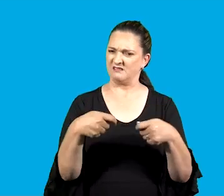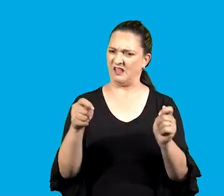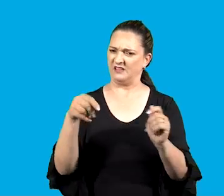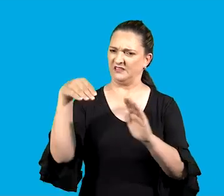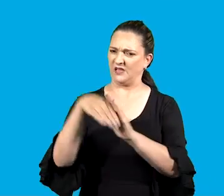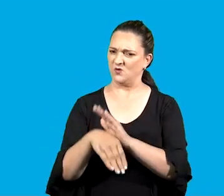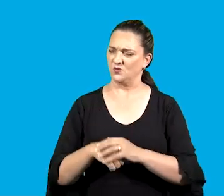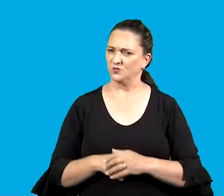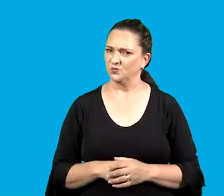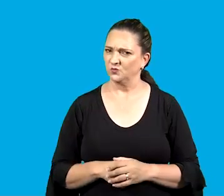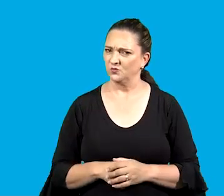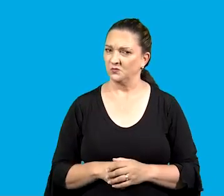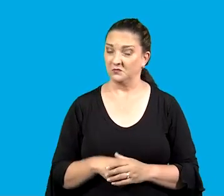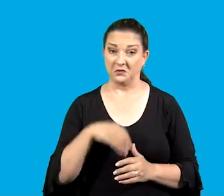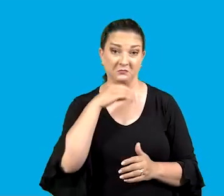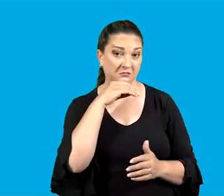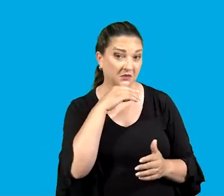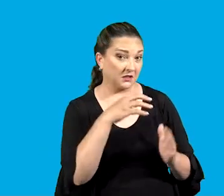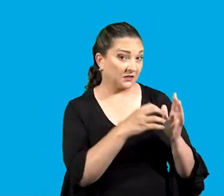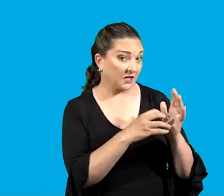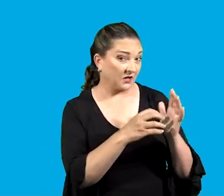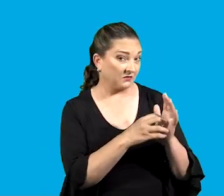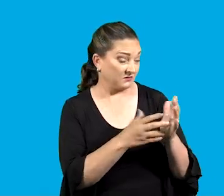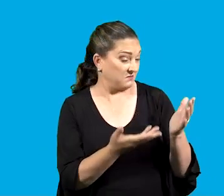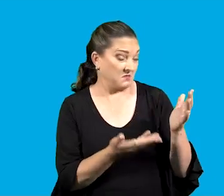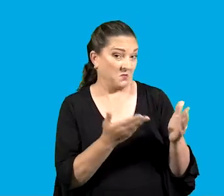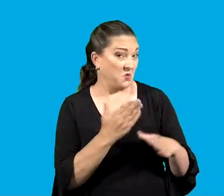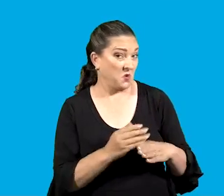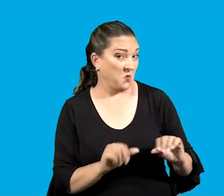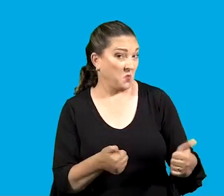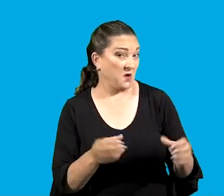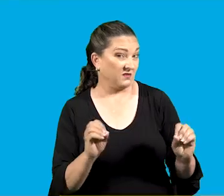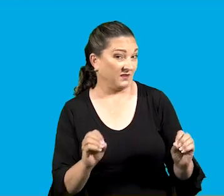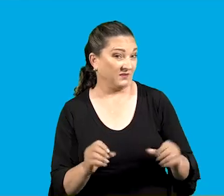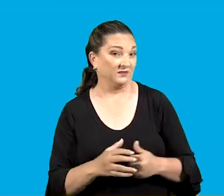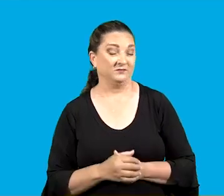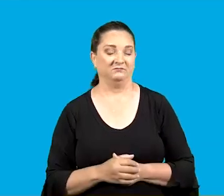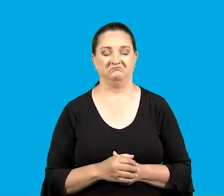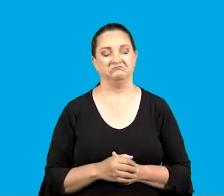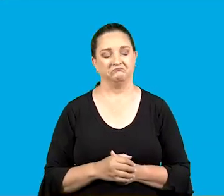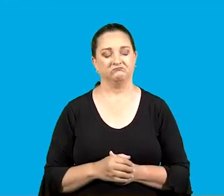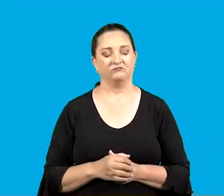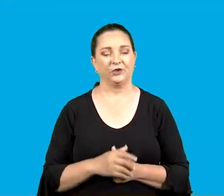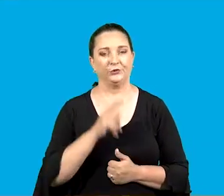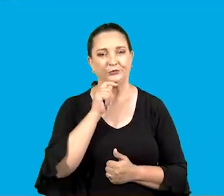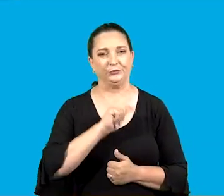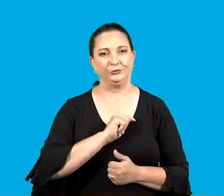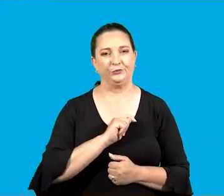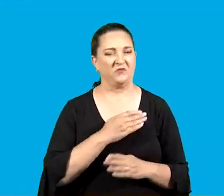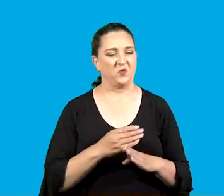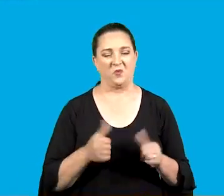the sales has gone down. Could it be that our advertising was not effective? Yes, indeed.